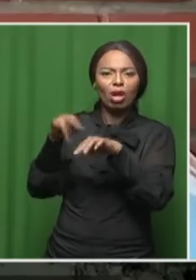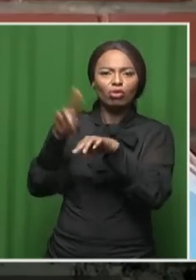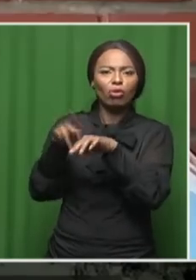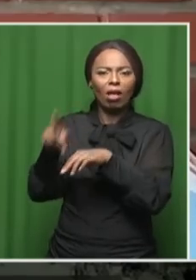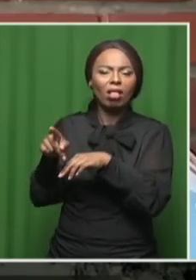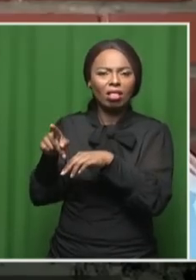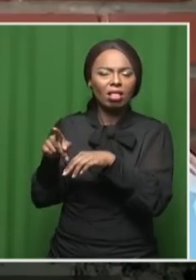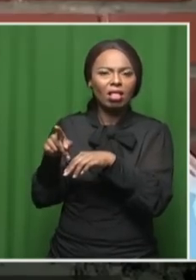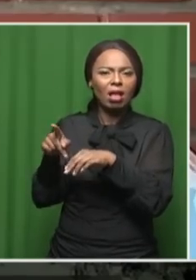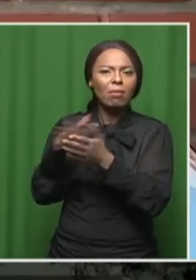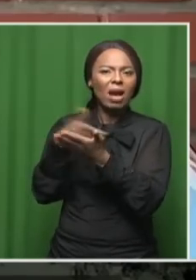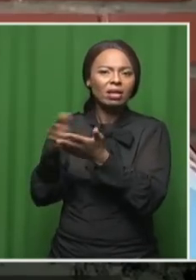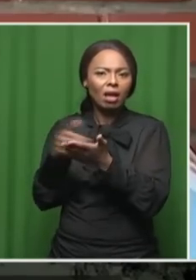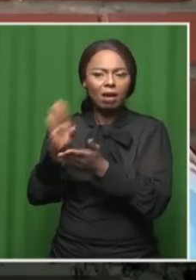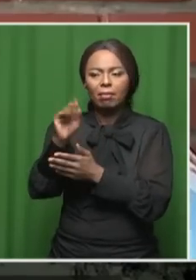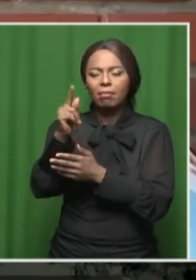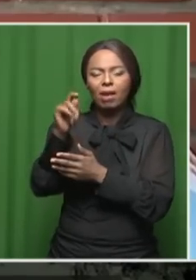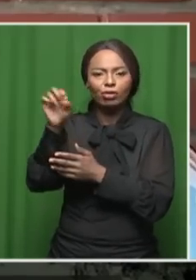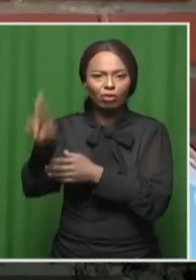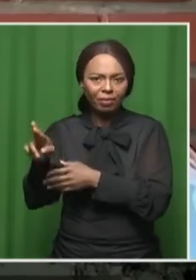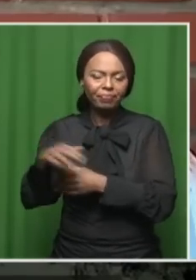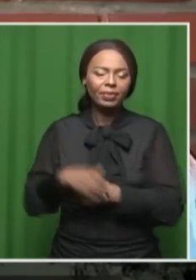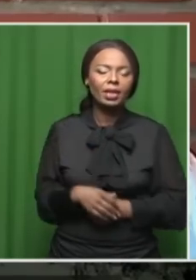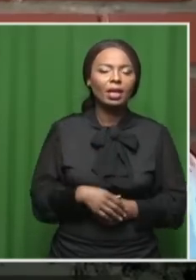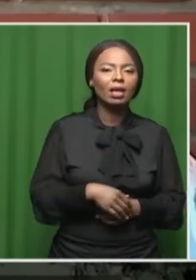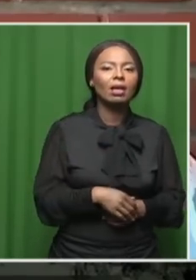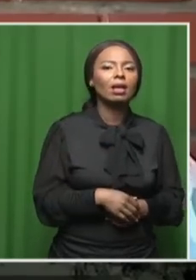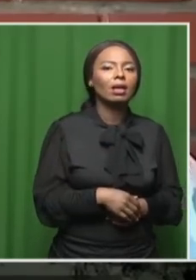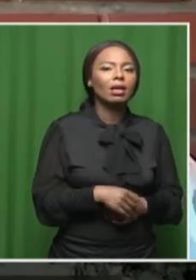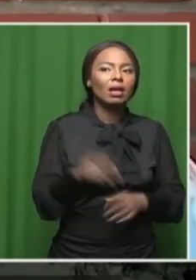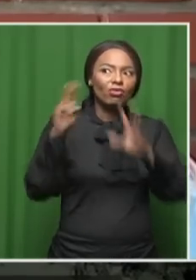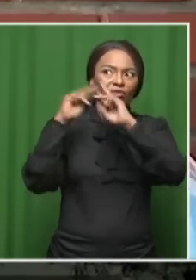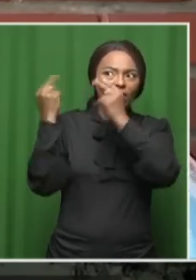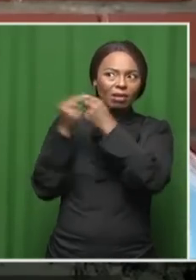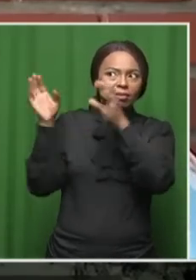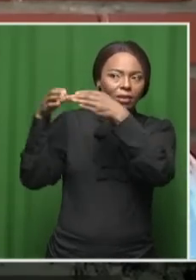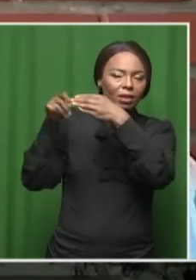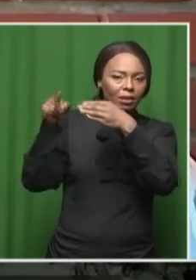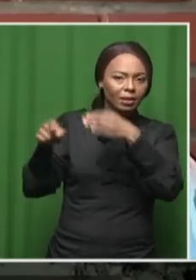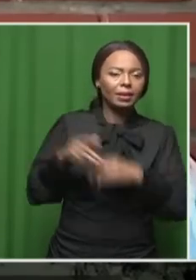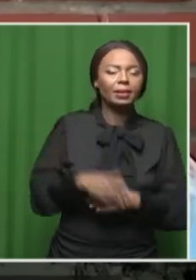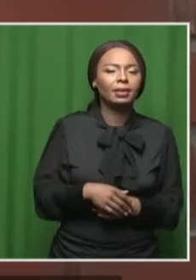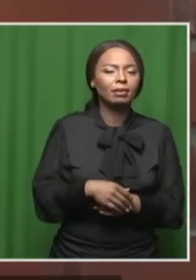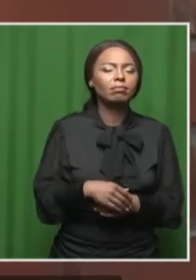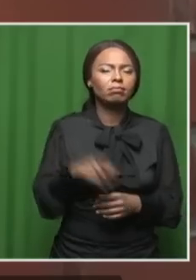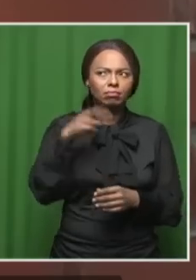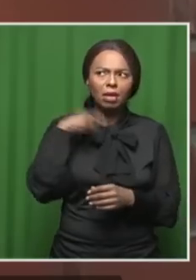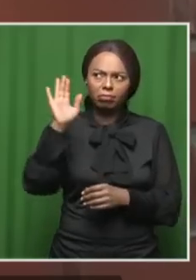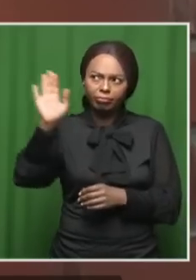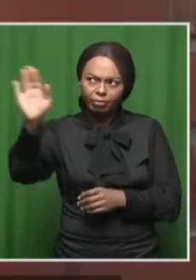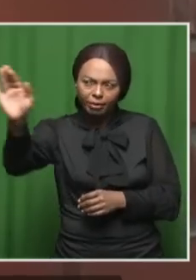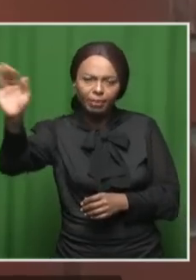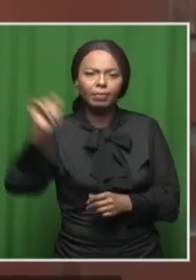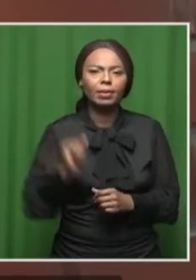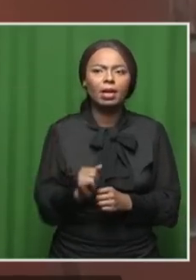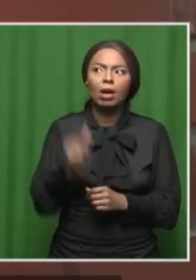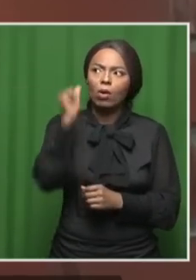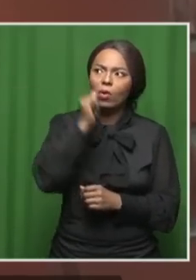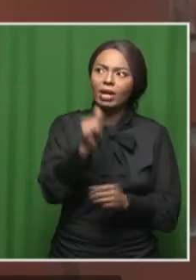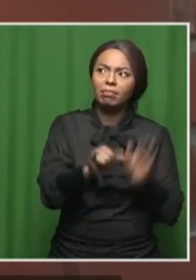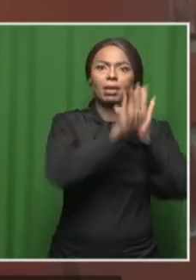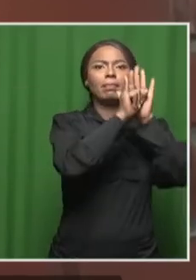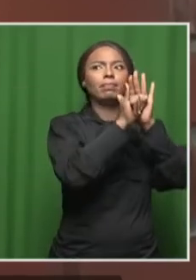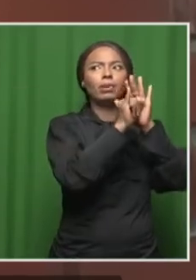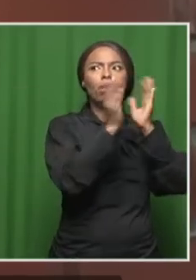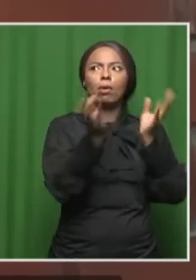Yes, that's what we wanted to do, because we had a formal discussion with them, because immediately when we have a recall, we would call both the manufacturer